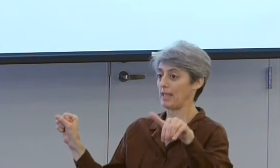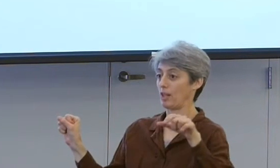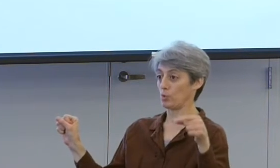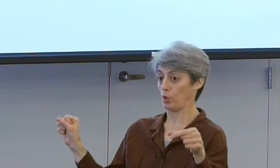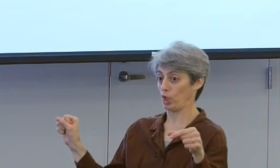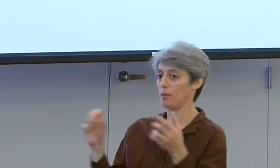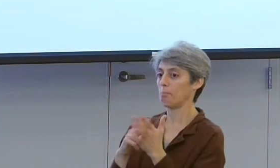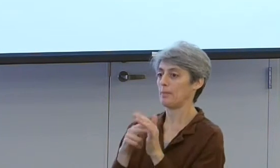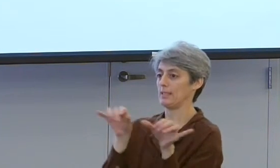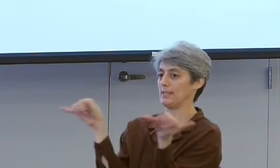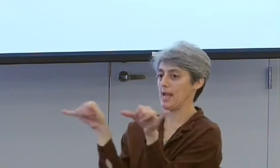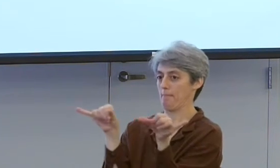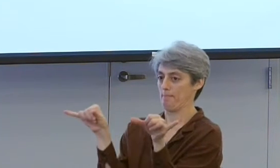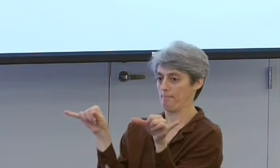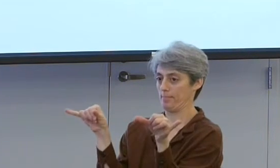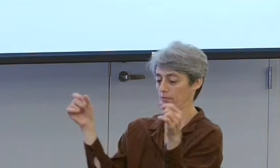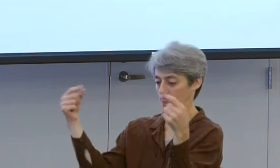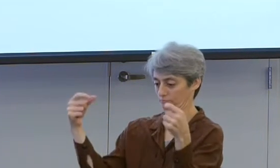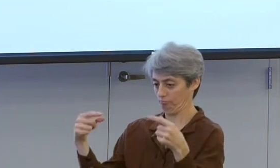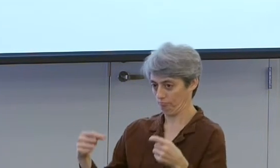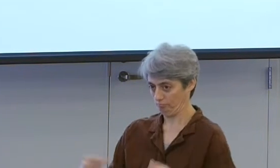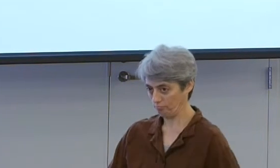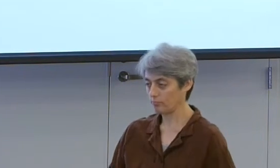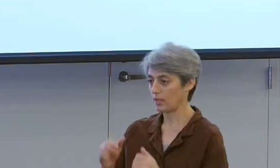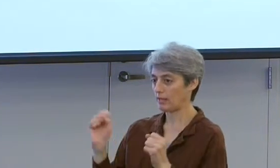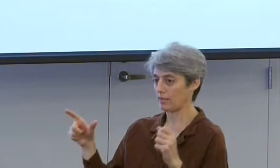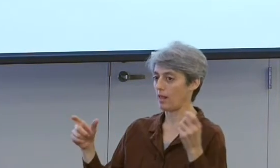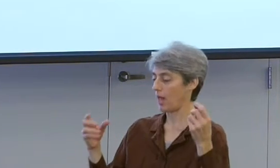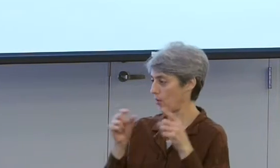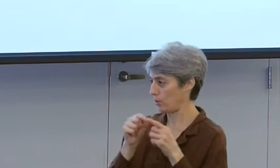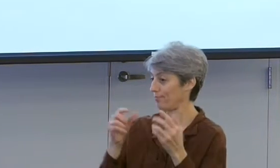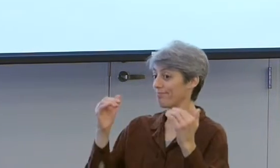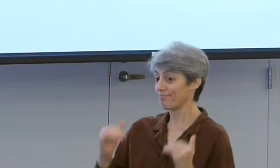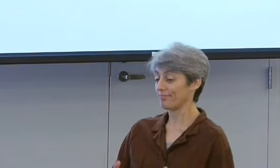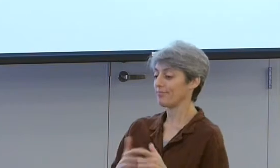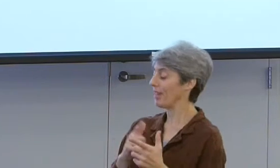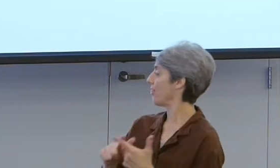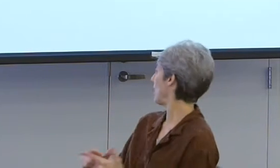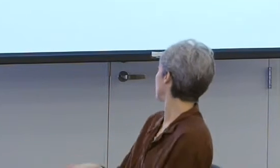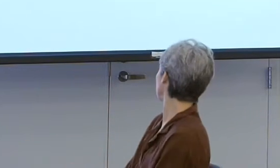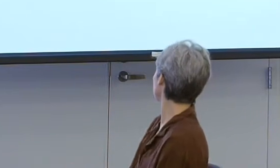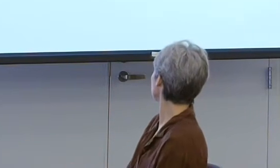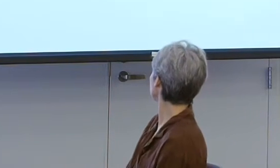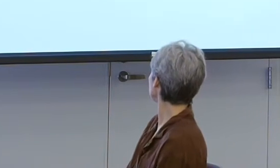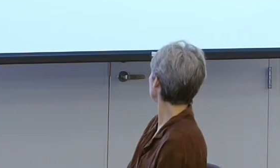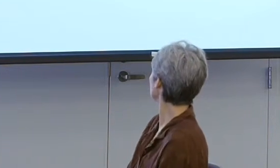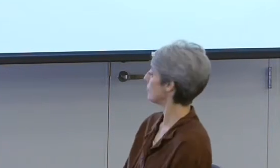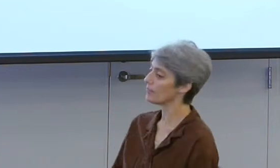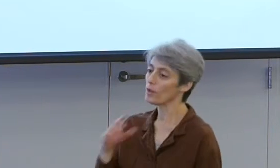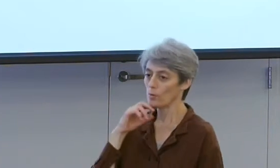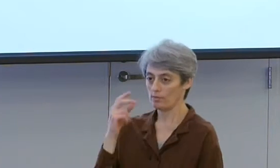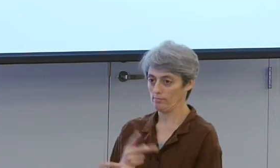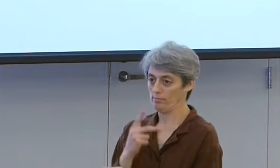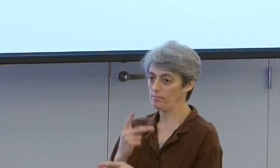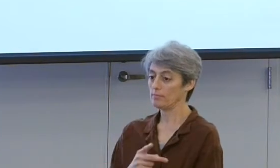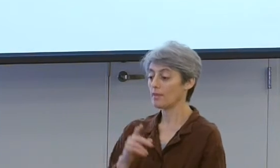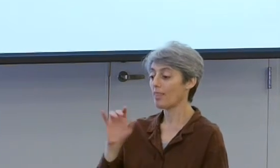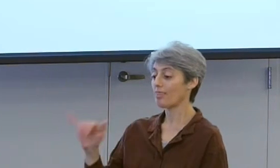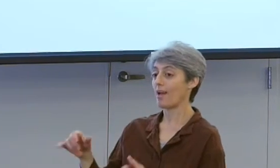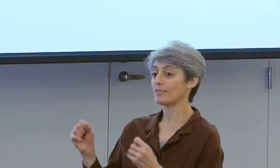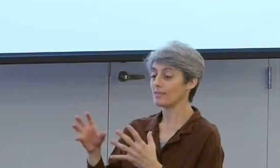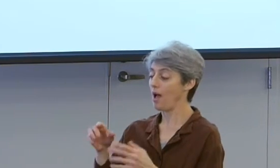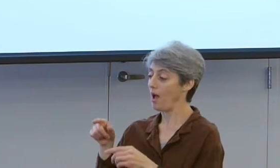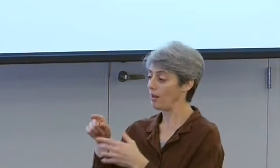match. Then we're going to code the direction of the lexical movement in each sign as either upward, downward,